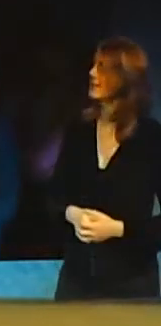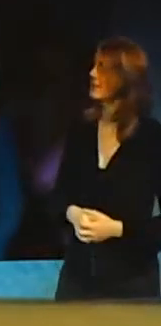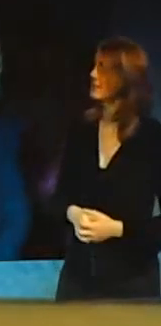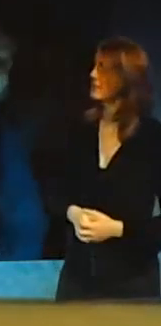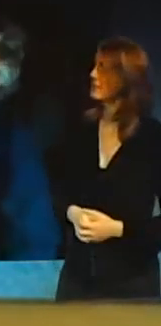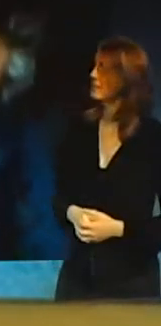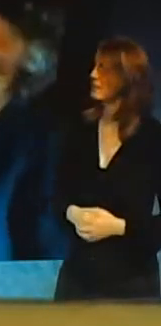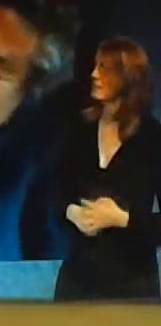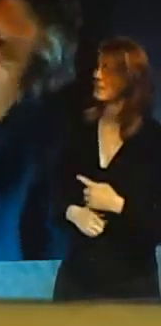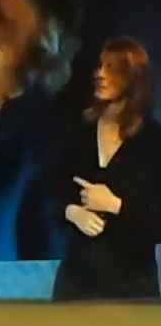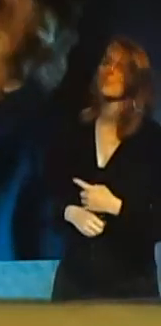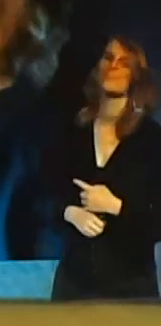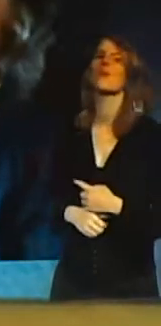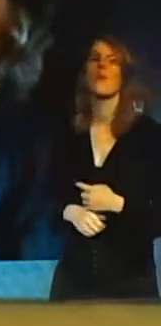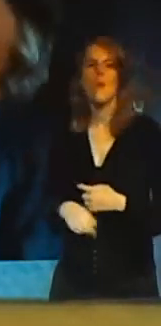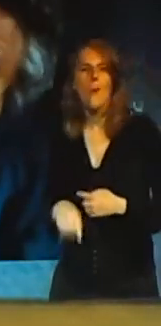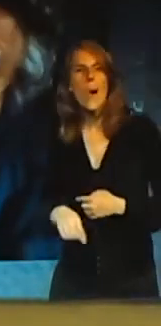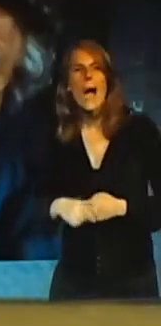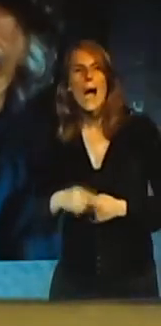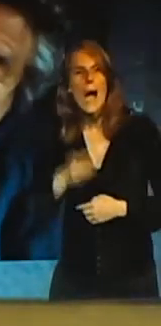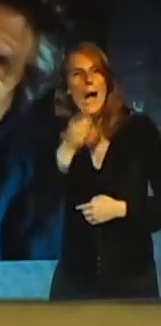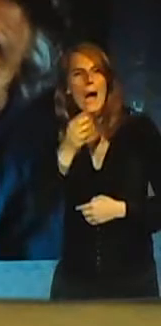has fresh fruit and vegetables,